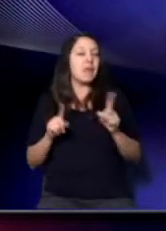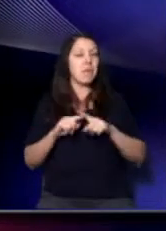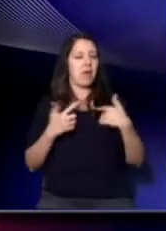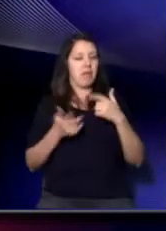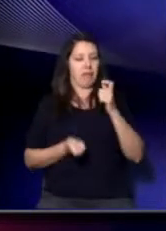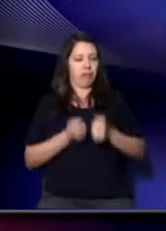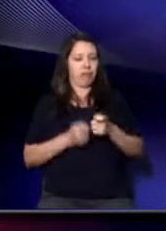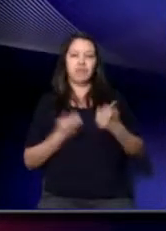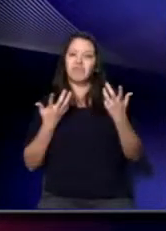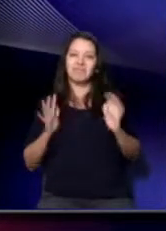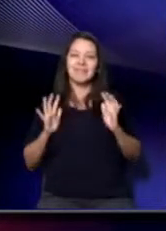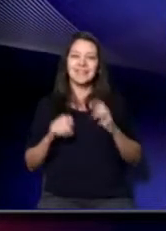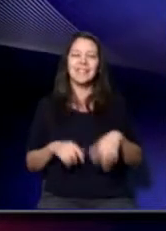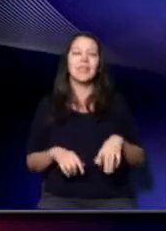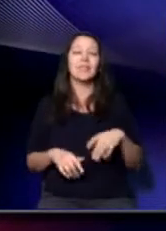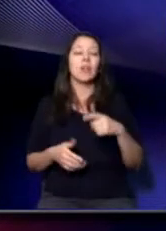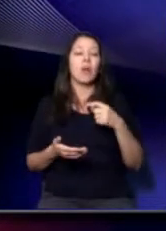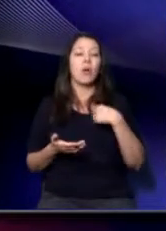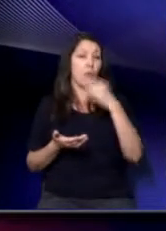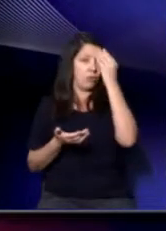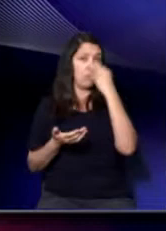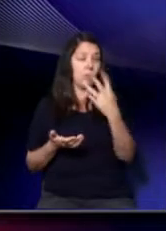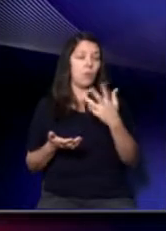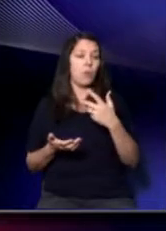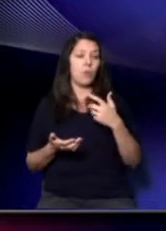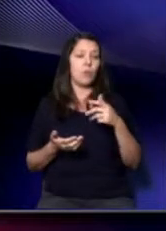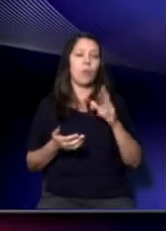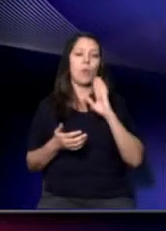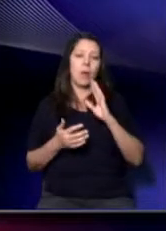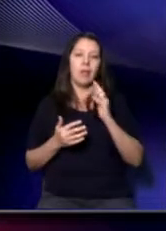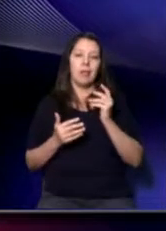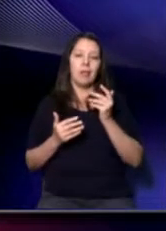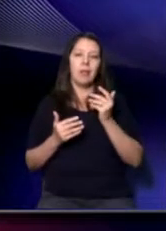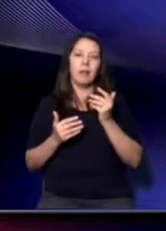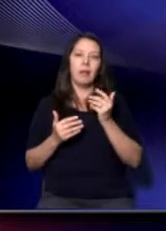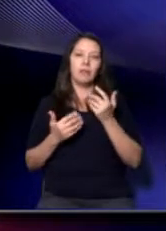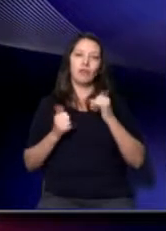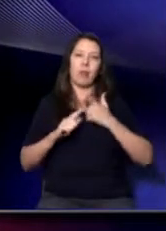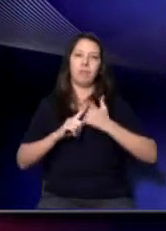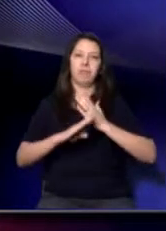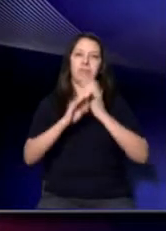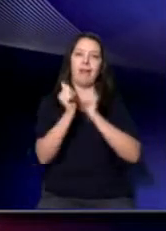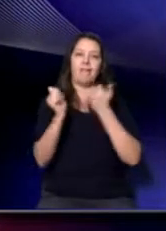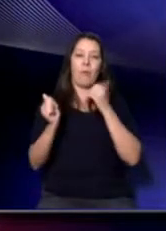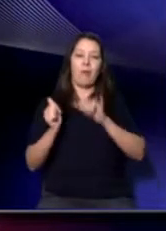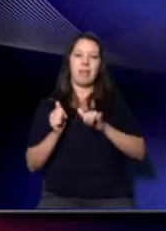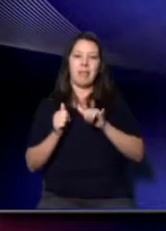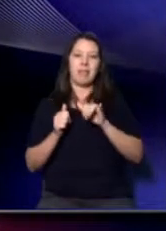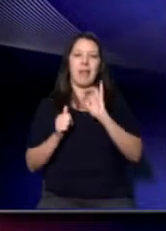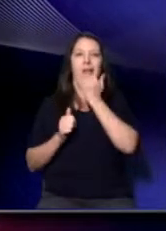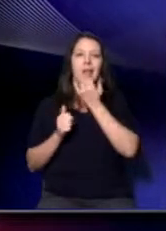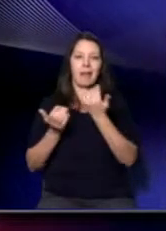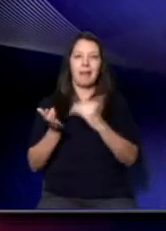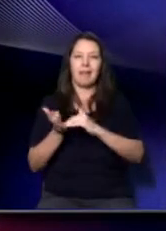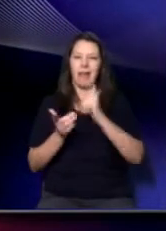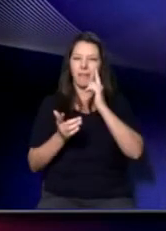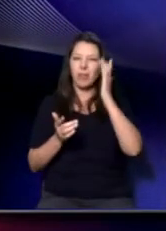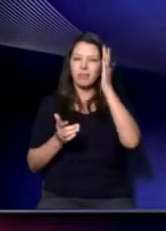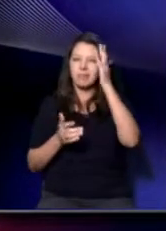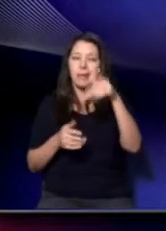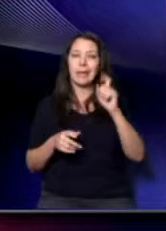it. And I basically let them know that we would take steps to prevent errors in the future with training to the board. And here's the